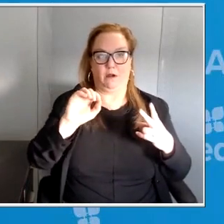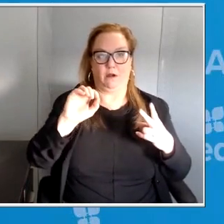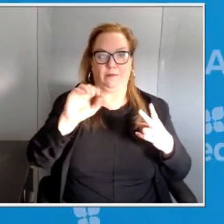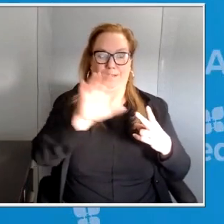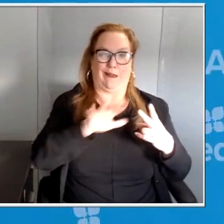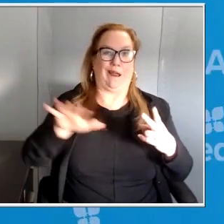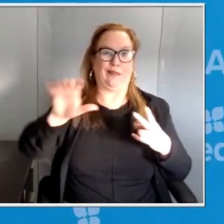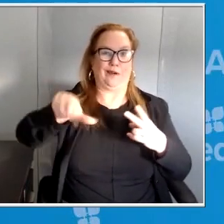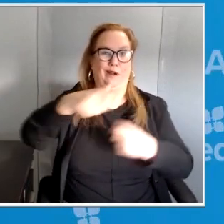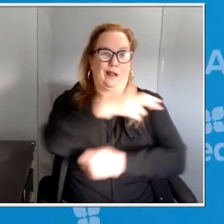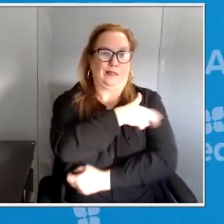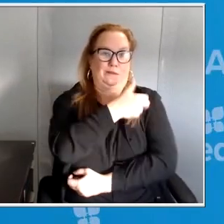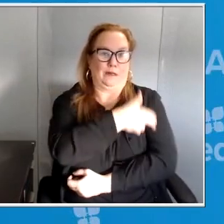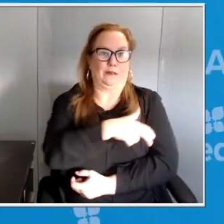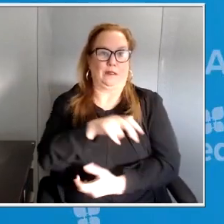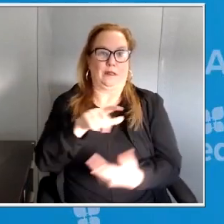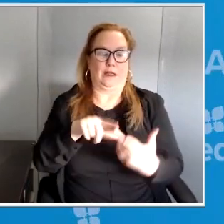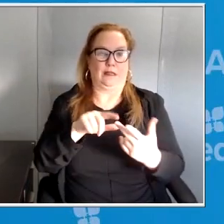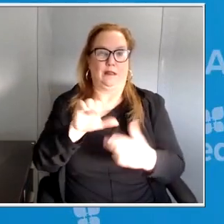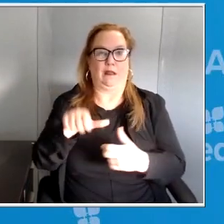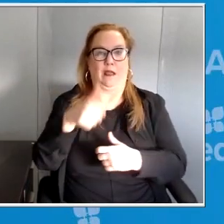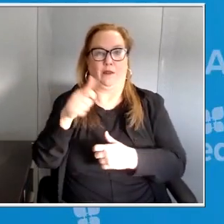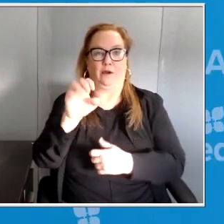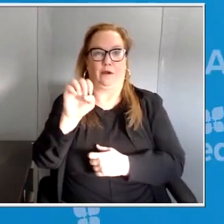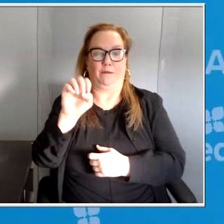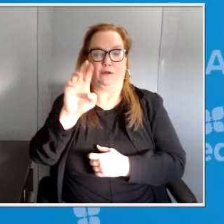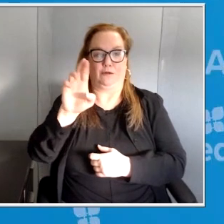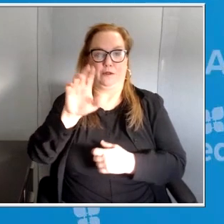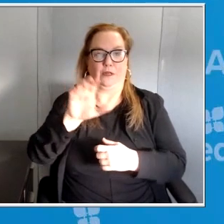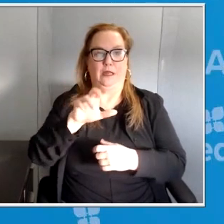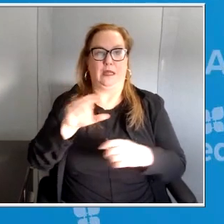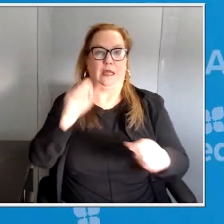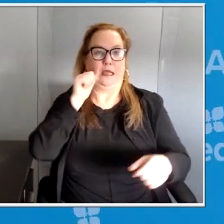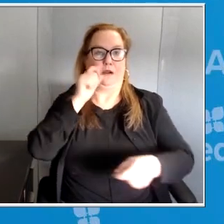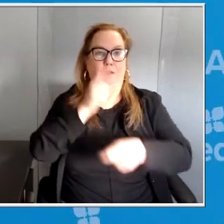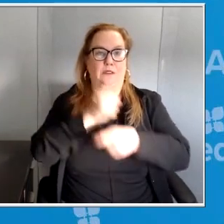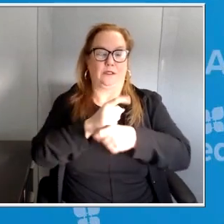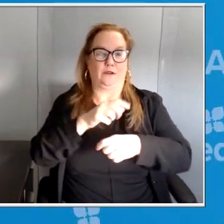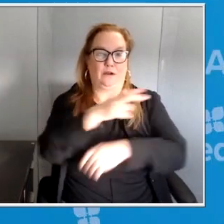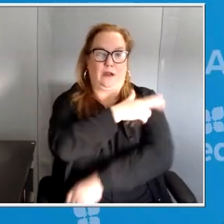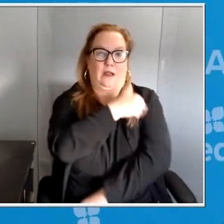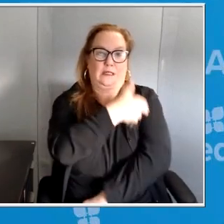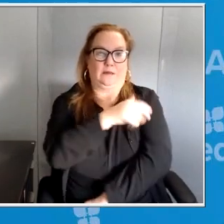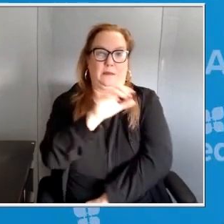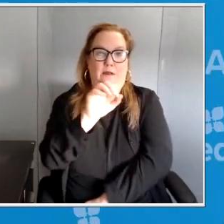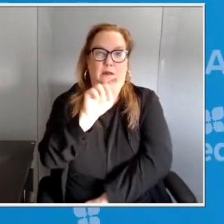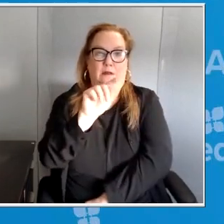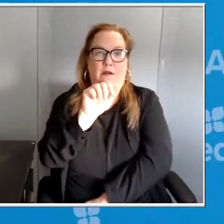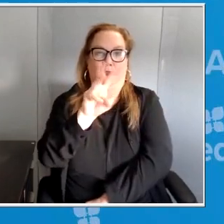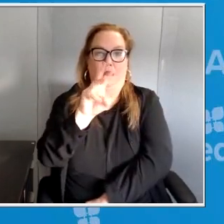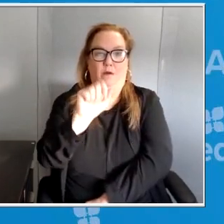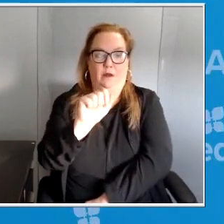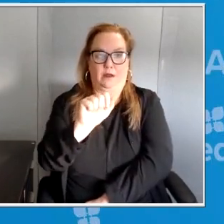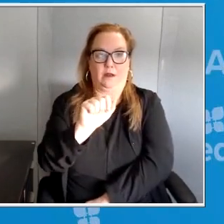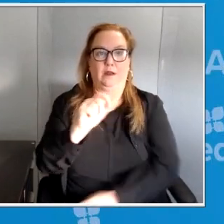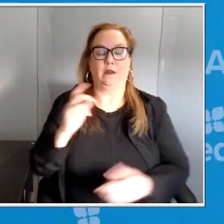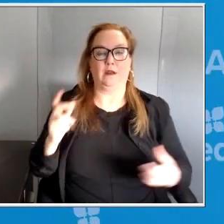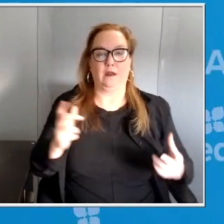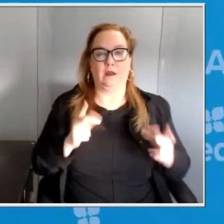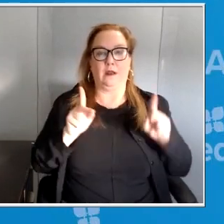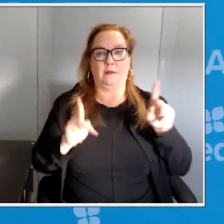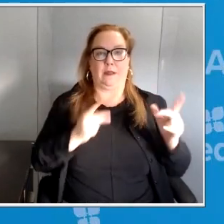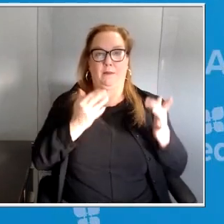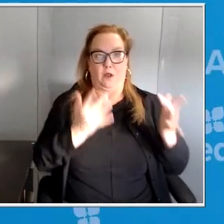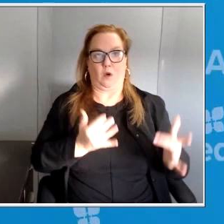campuses, our freestanding EDs, and our sister hospital in Ottawa. It's not unusual that people are waiting